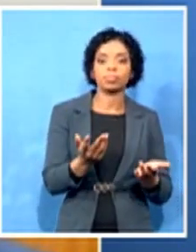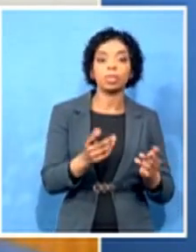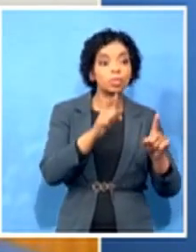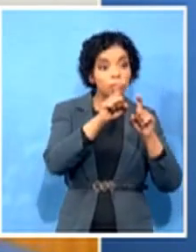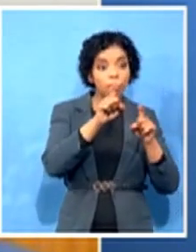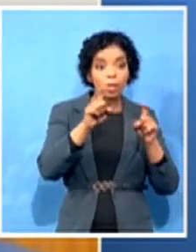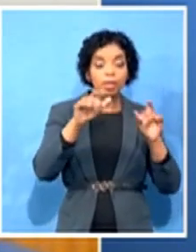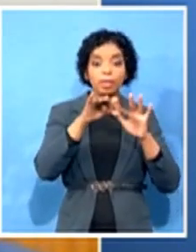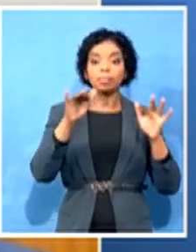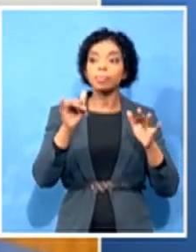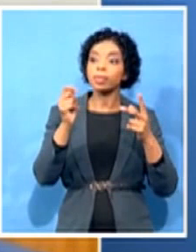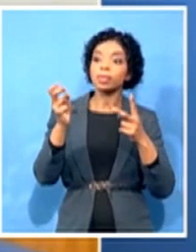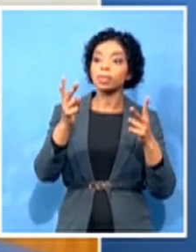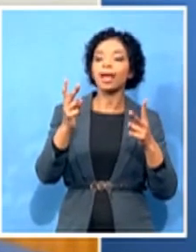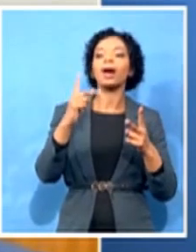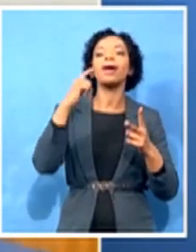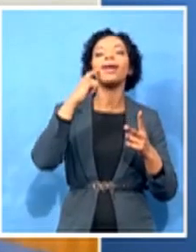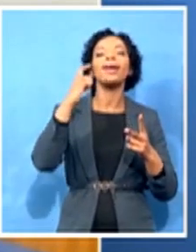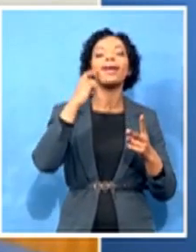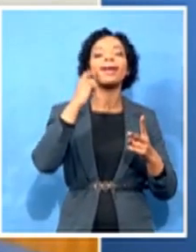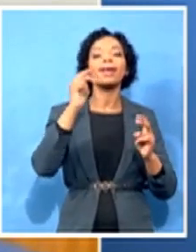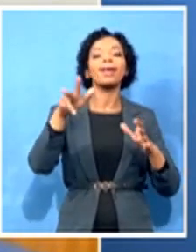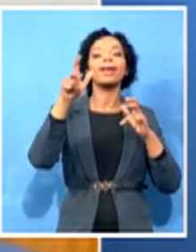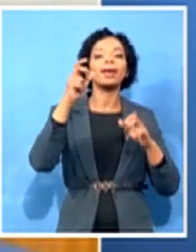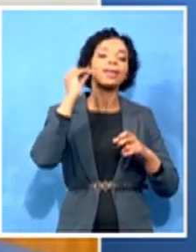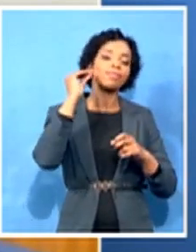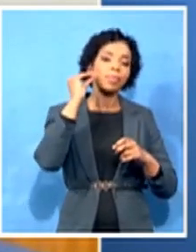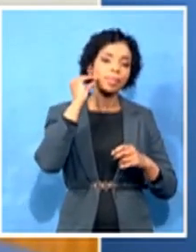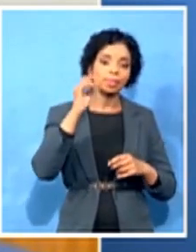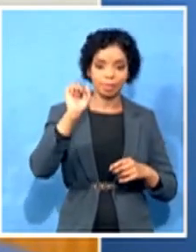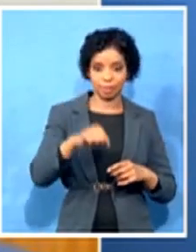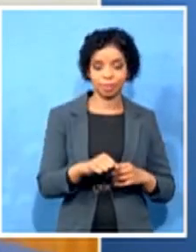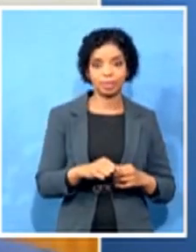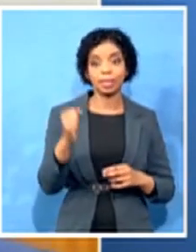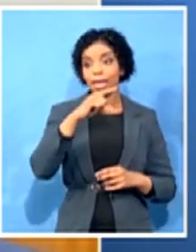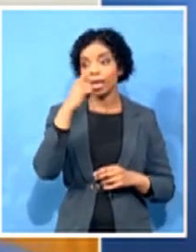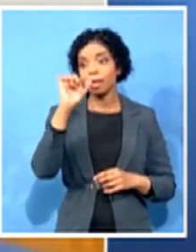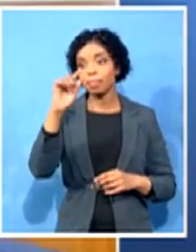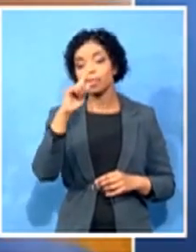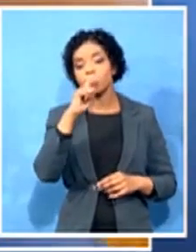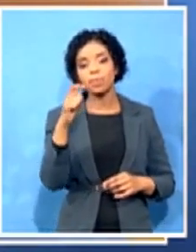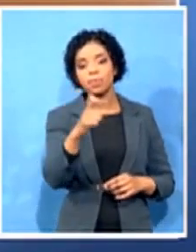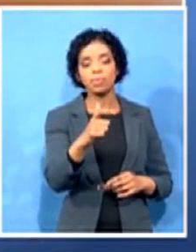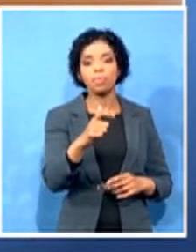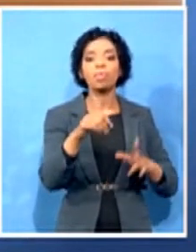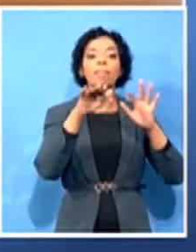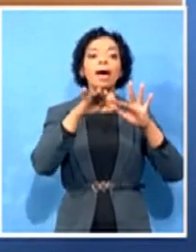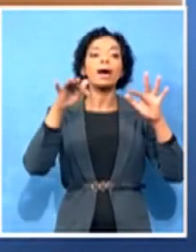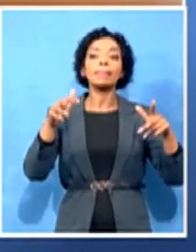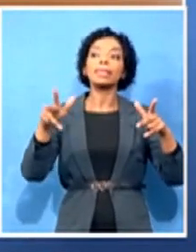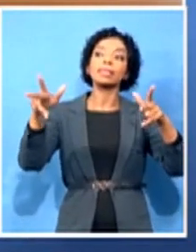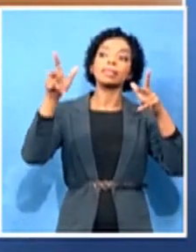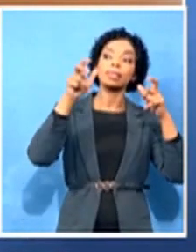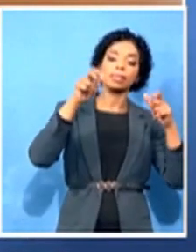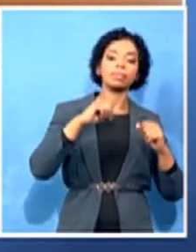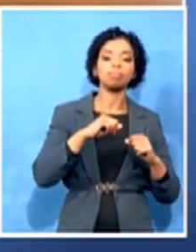get the information and then put these people's name out in the public domain. And once it's in the public domain, it's done. Let's just